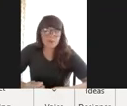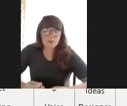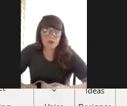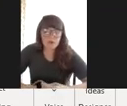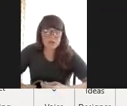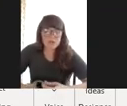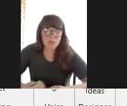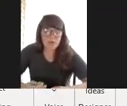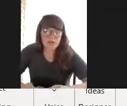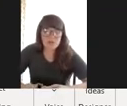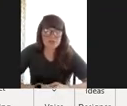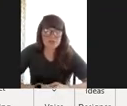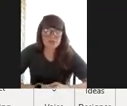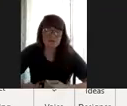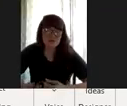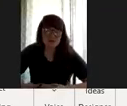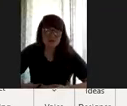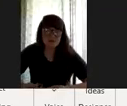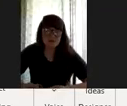So we know, I mean, to prepare us, to